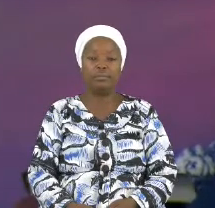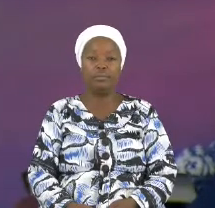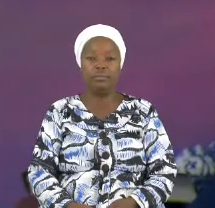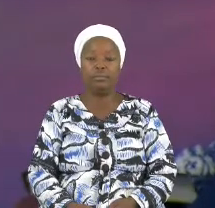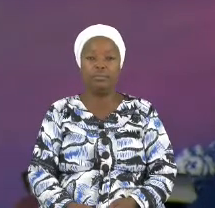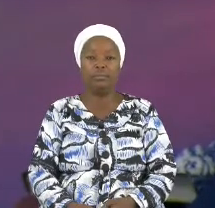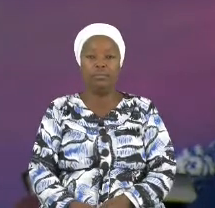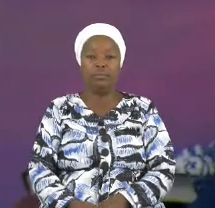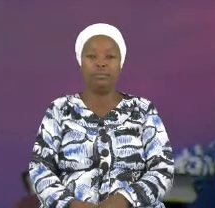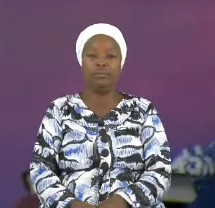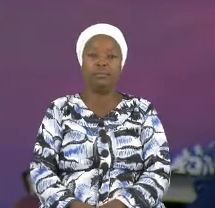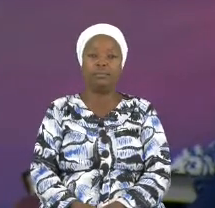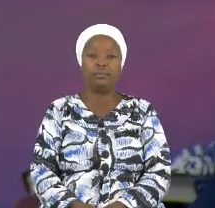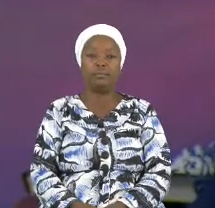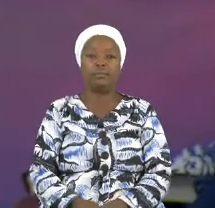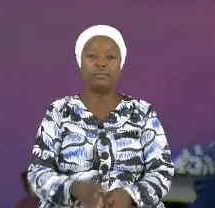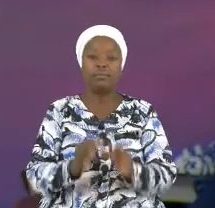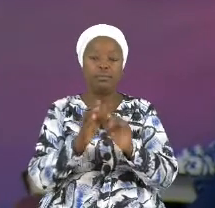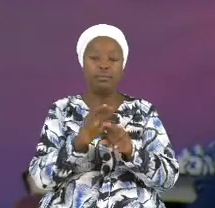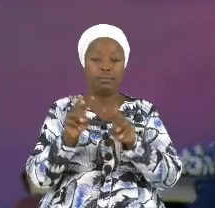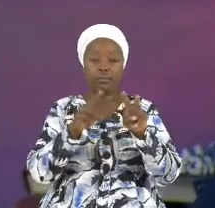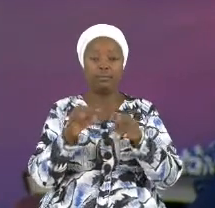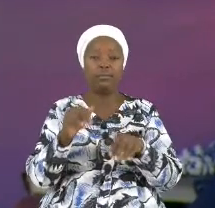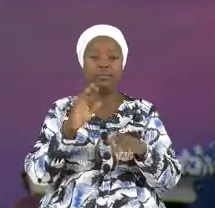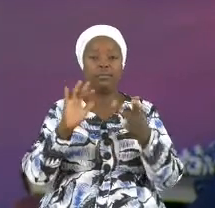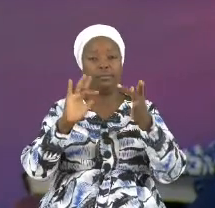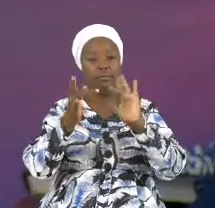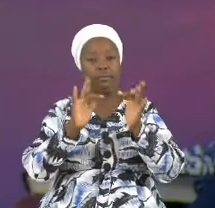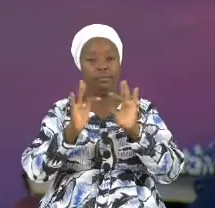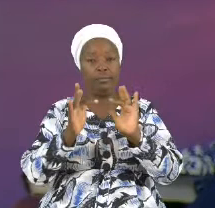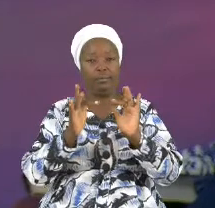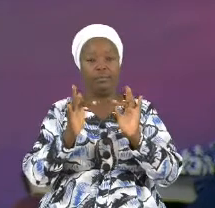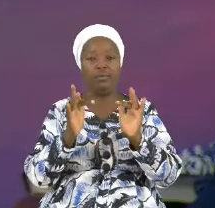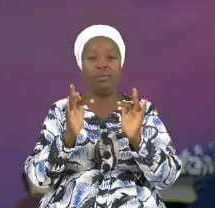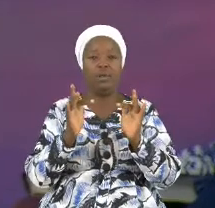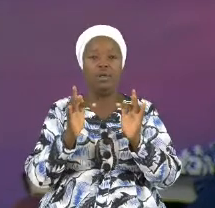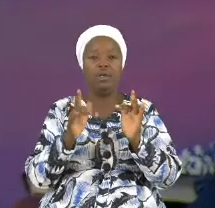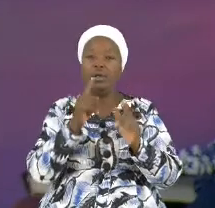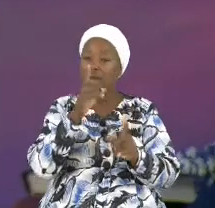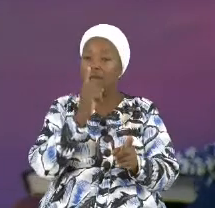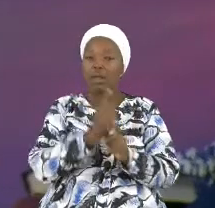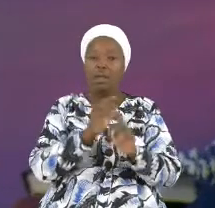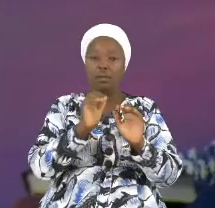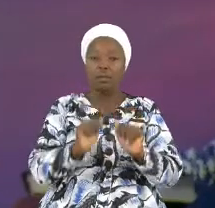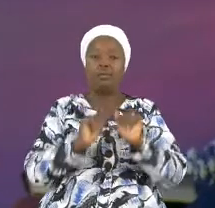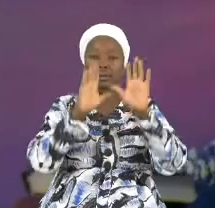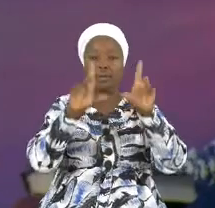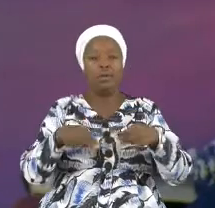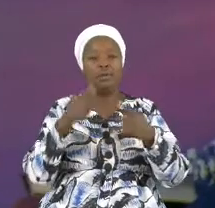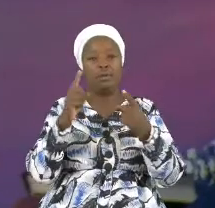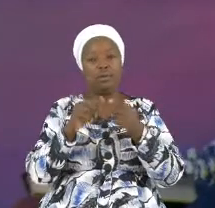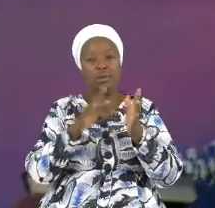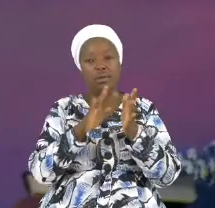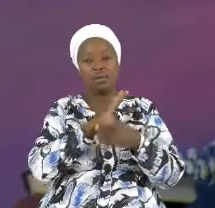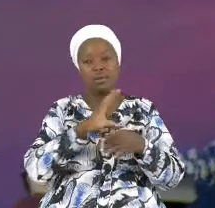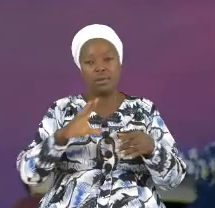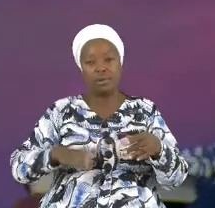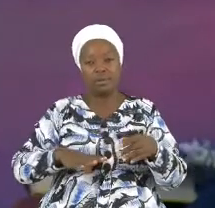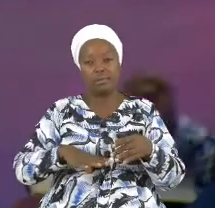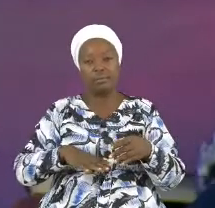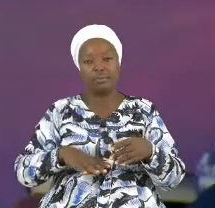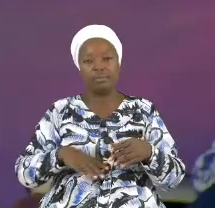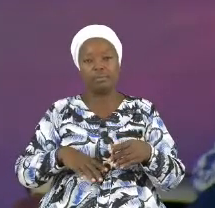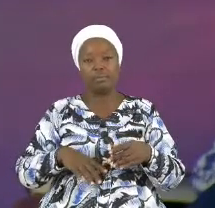If you're watching online, you just give your life to Christ